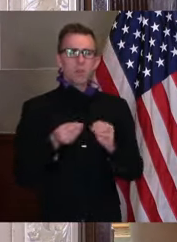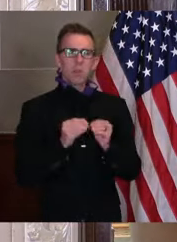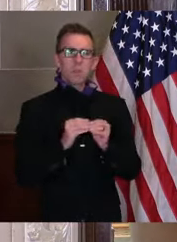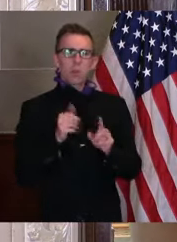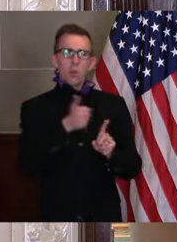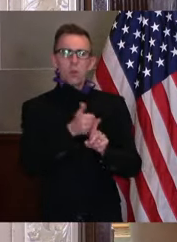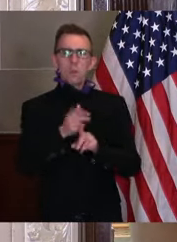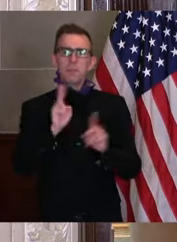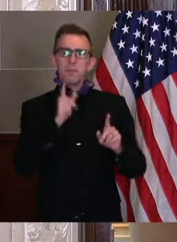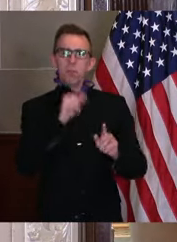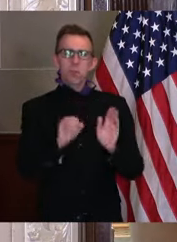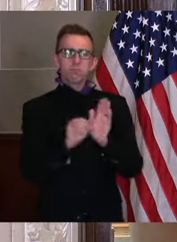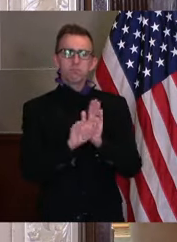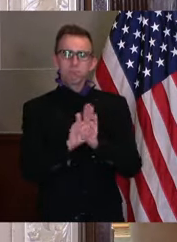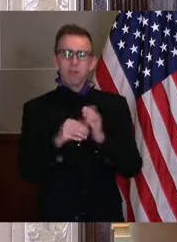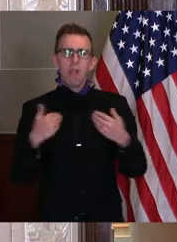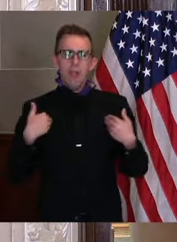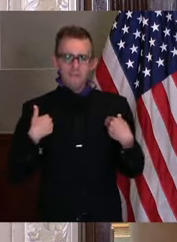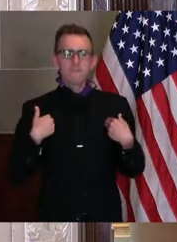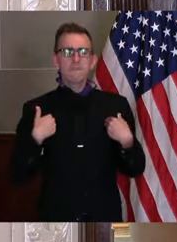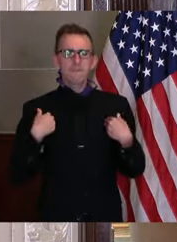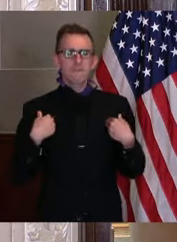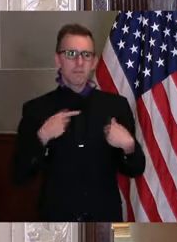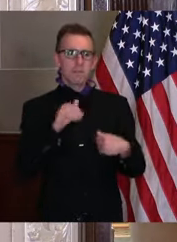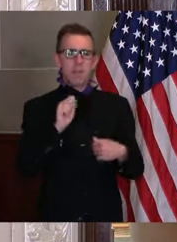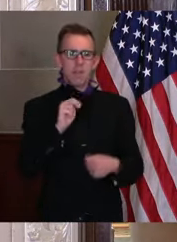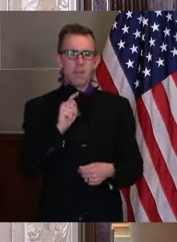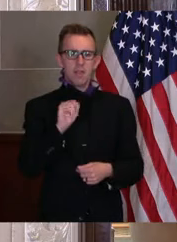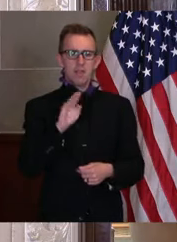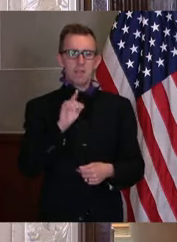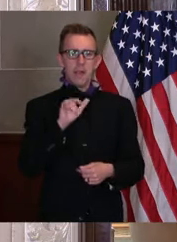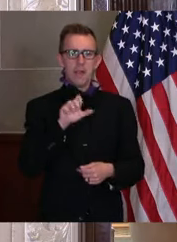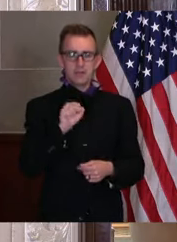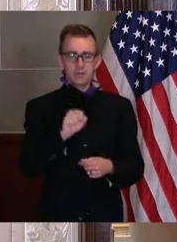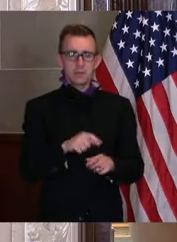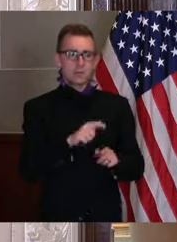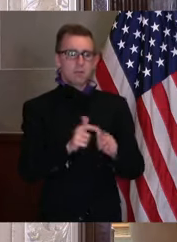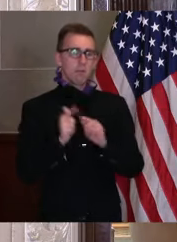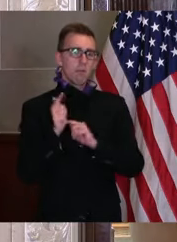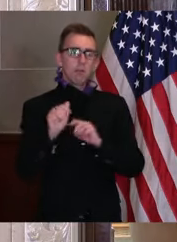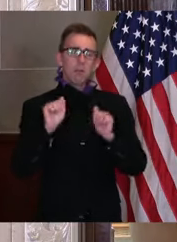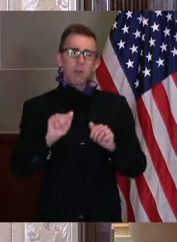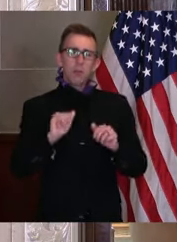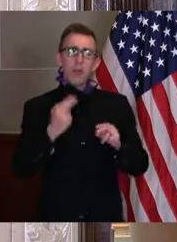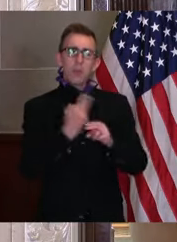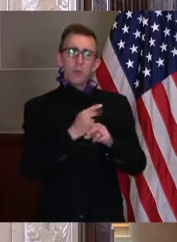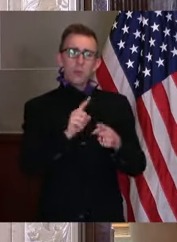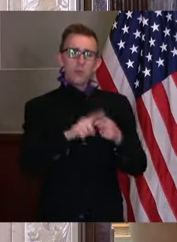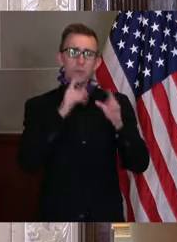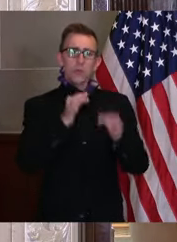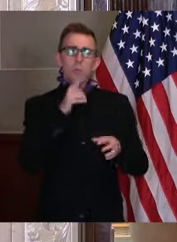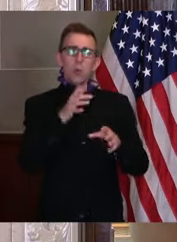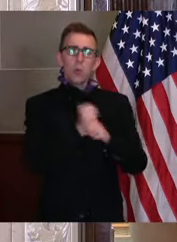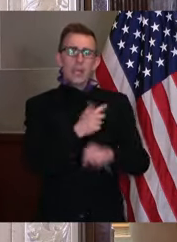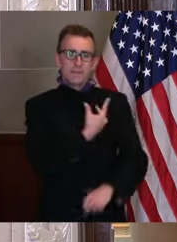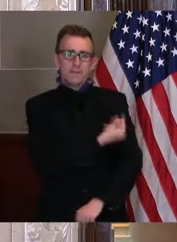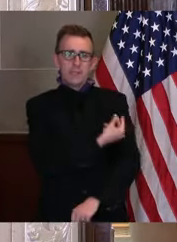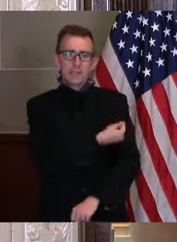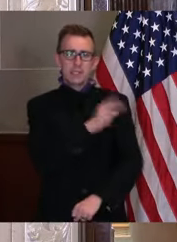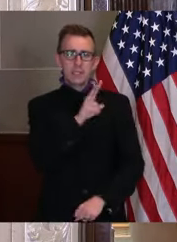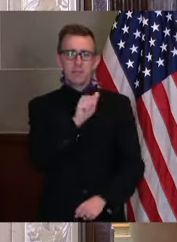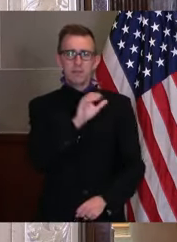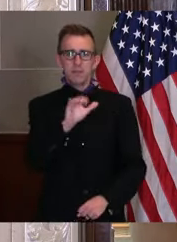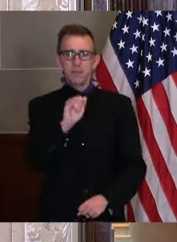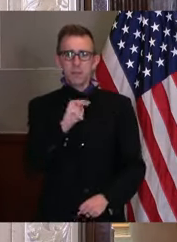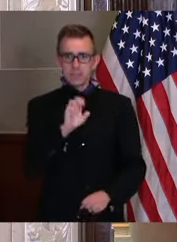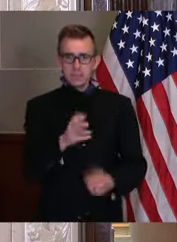tested positive and the number of people who have positive antibodies, in time, could that be used to determine who gets a vaccine and when? If someone has already had it, then they